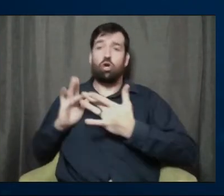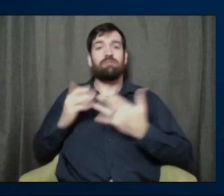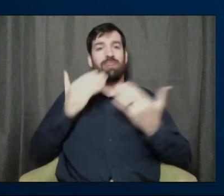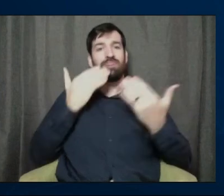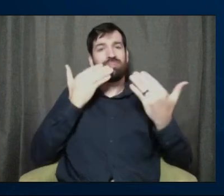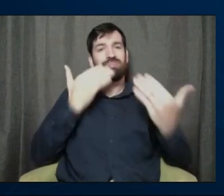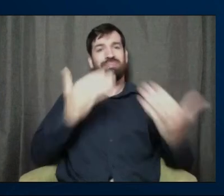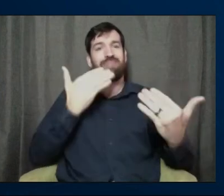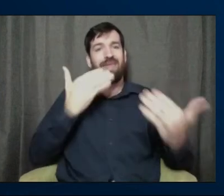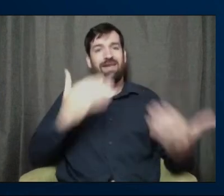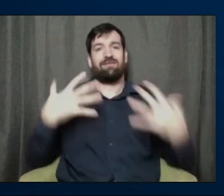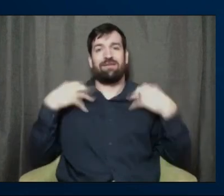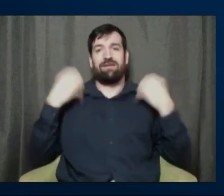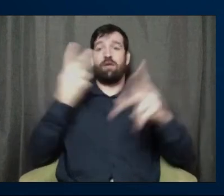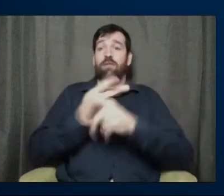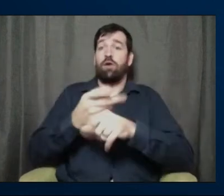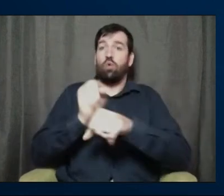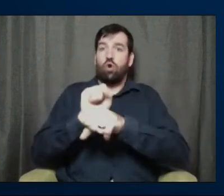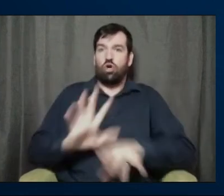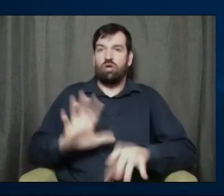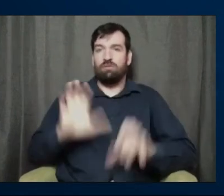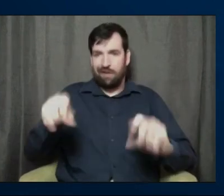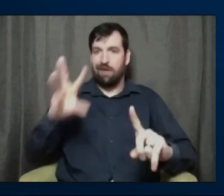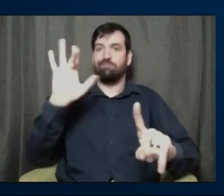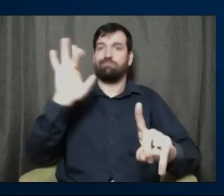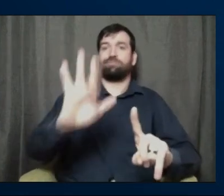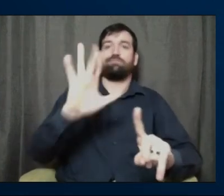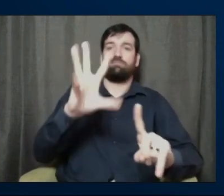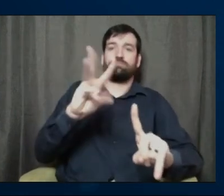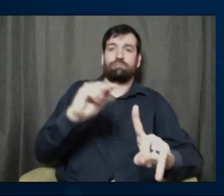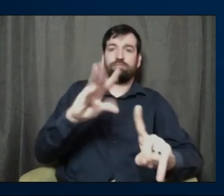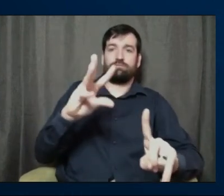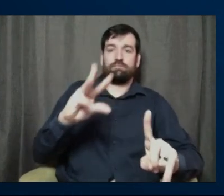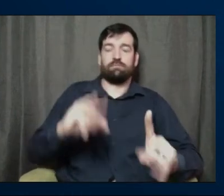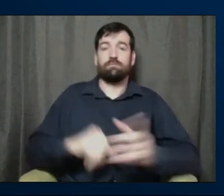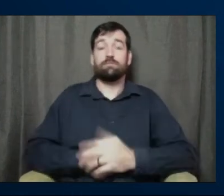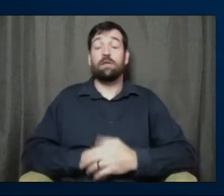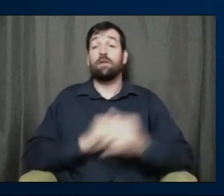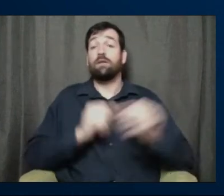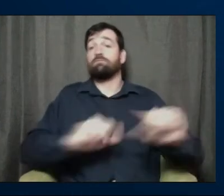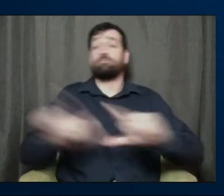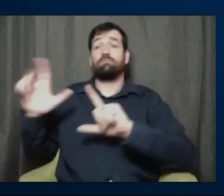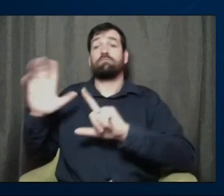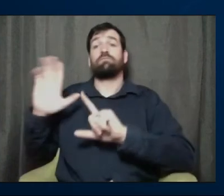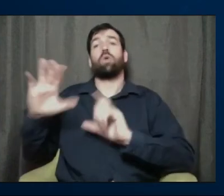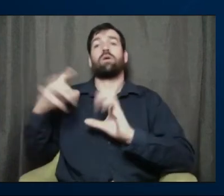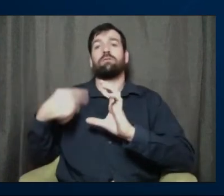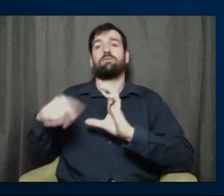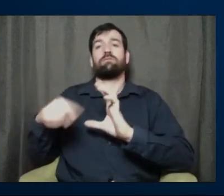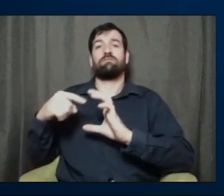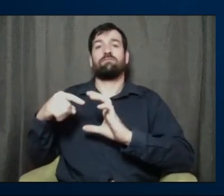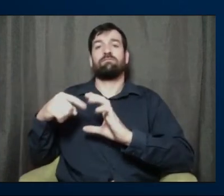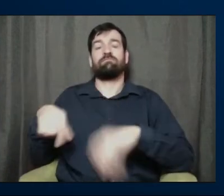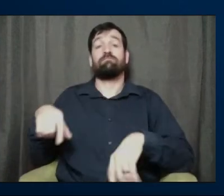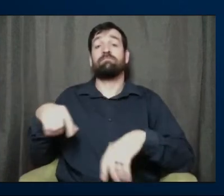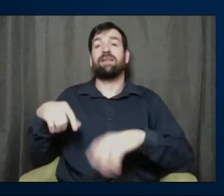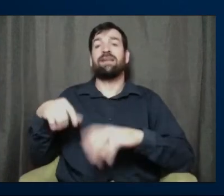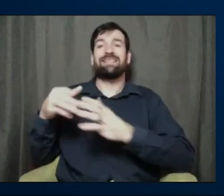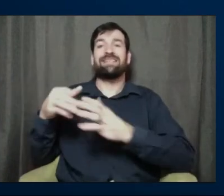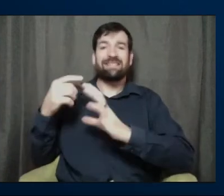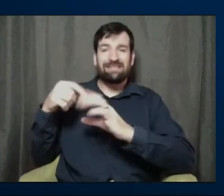there on that QR code. It's going to take you to your email where you can send or record